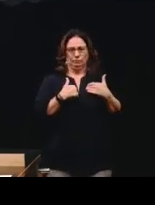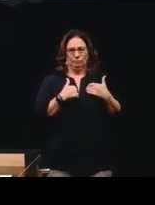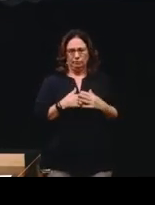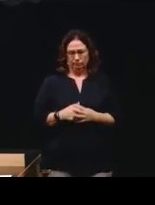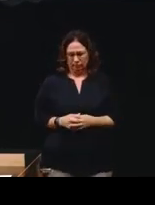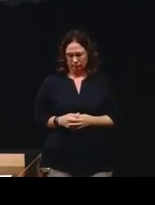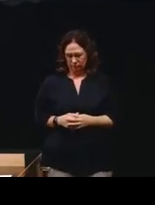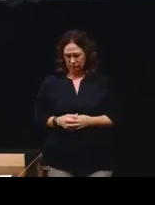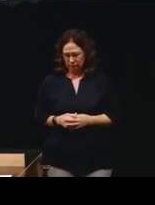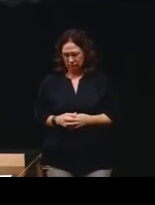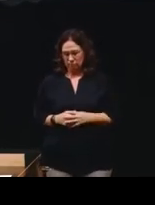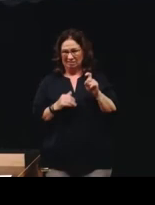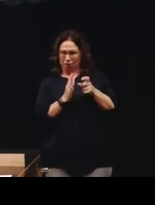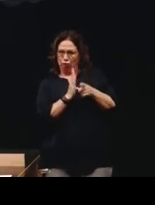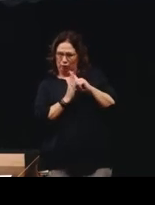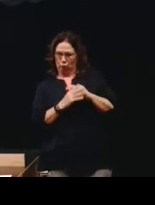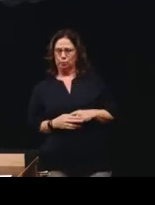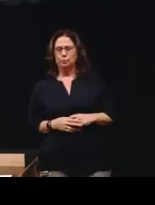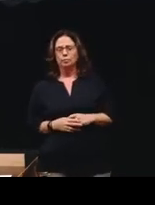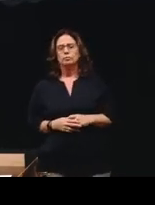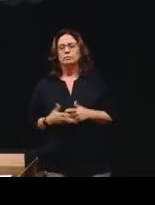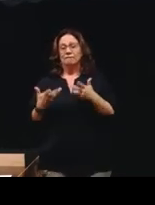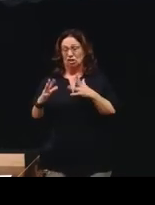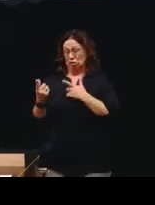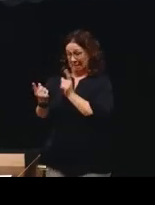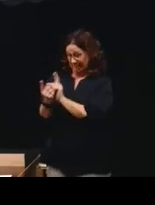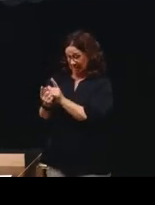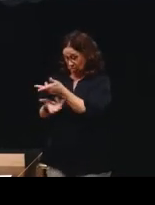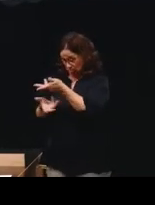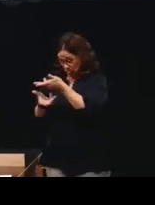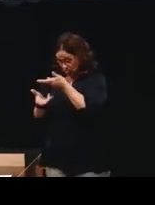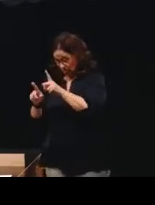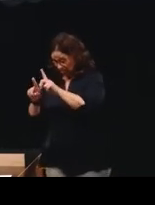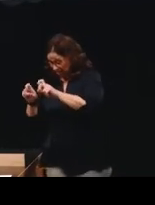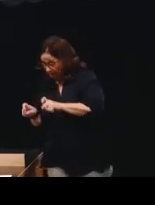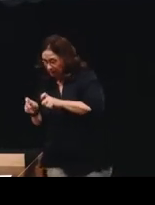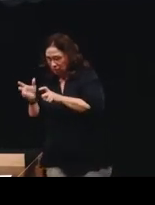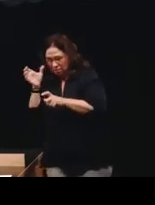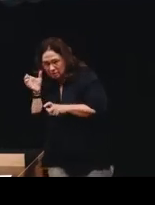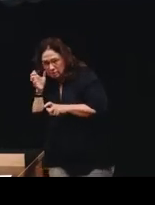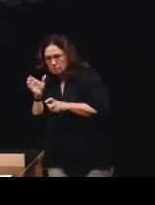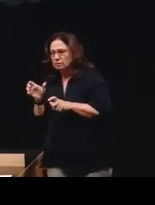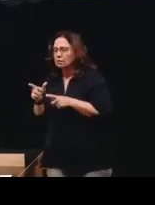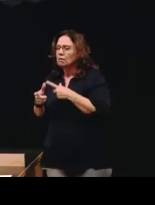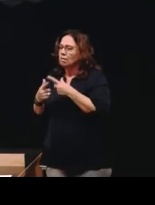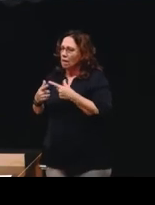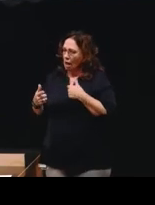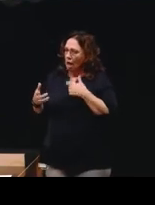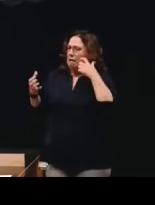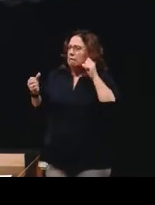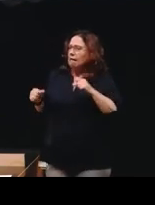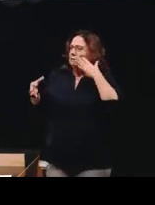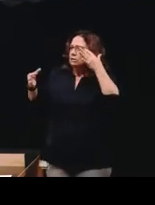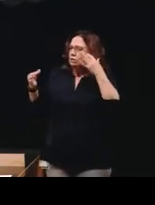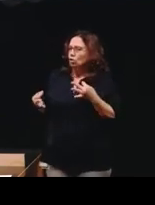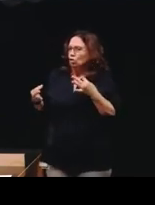We need to review. And after I've met them and heard their story and examined them, I sometimes am very deliberate in taking 5 minutes, going